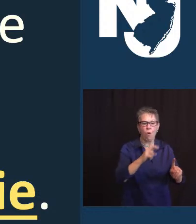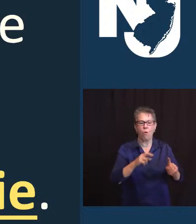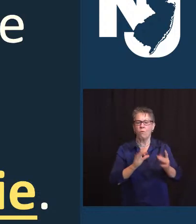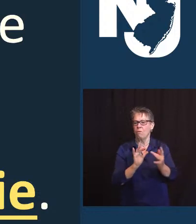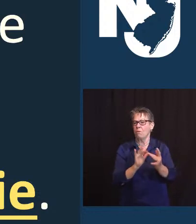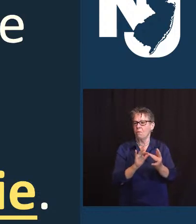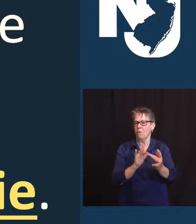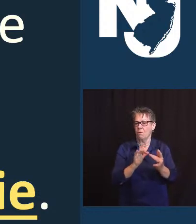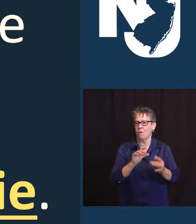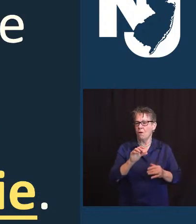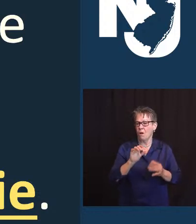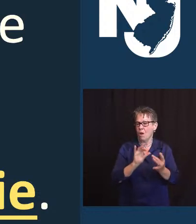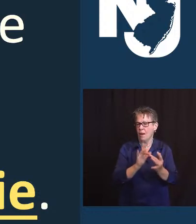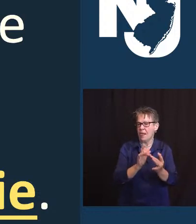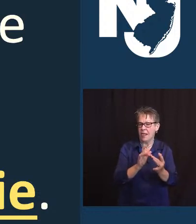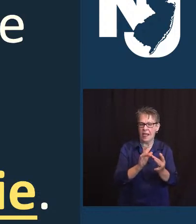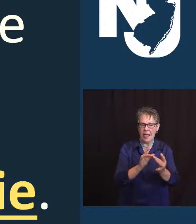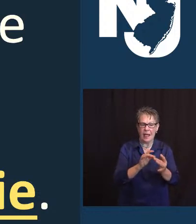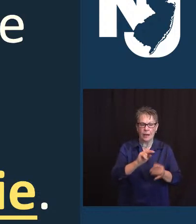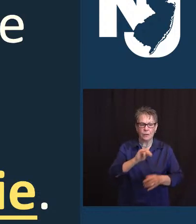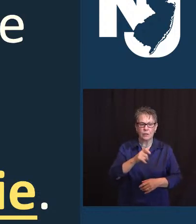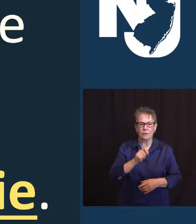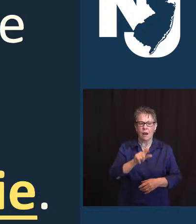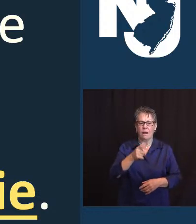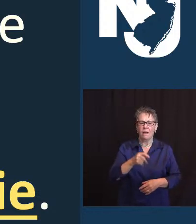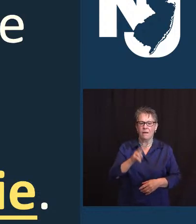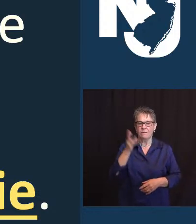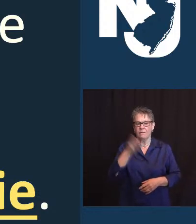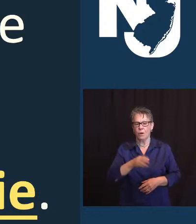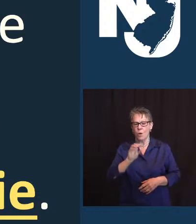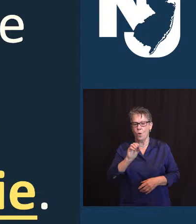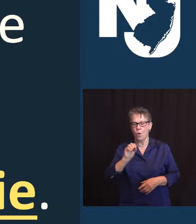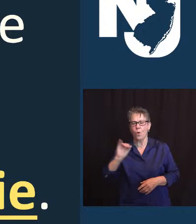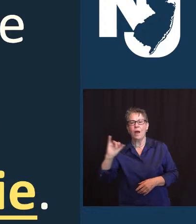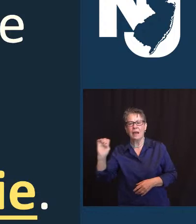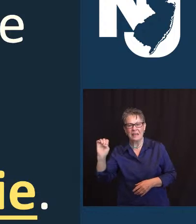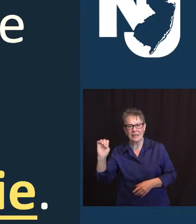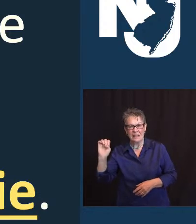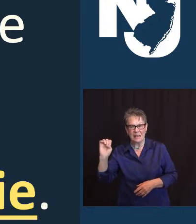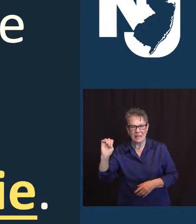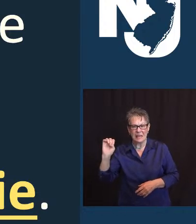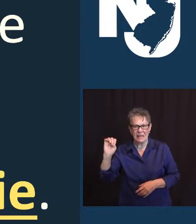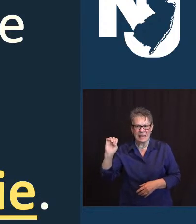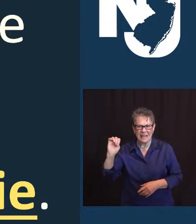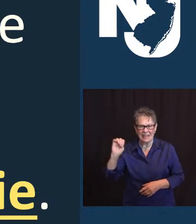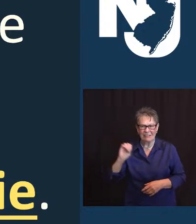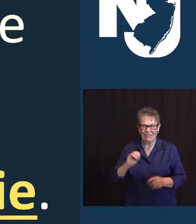877-582-6995, or online at a website that does not exactly roll off your tongue,